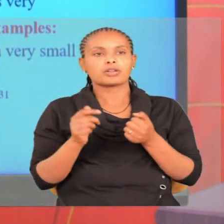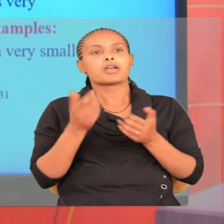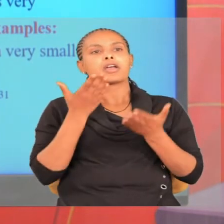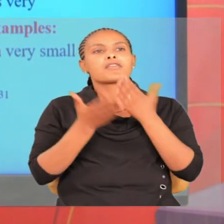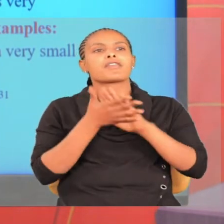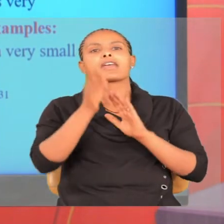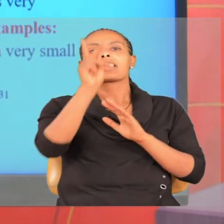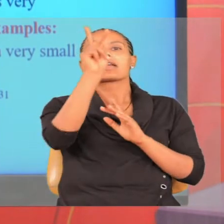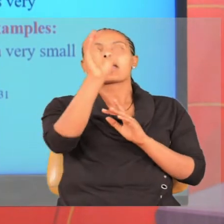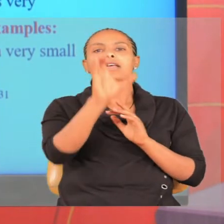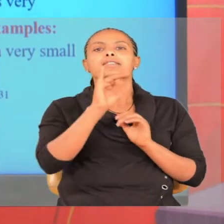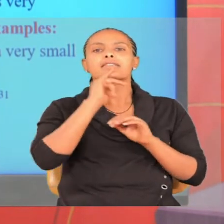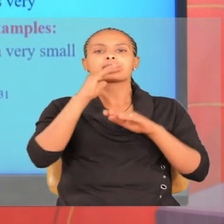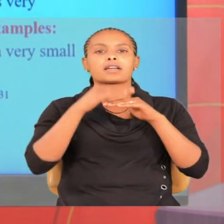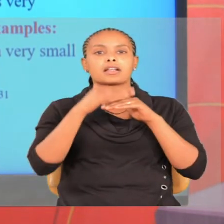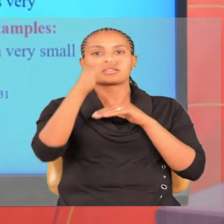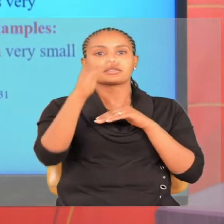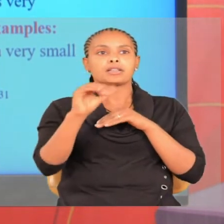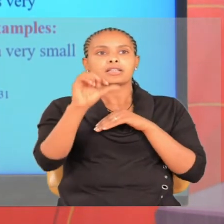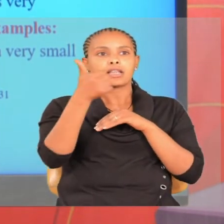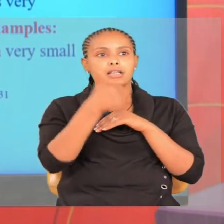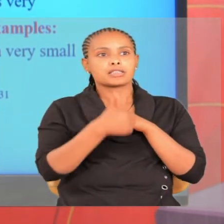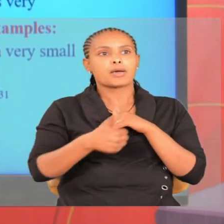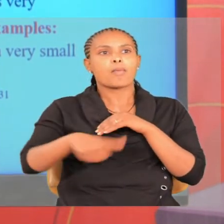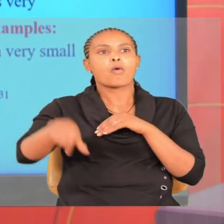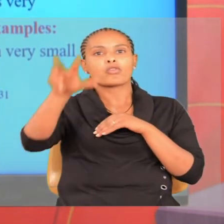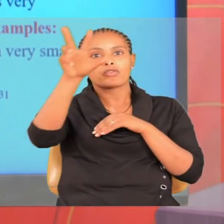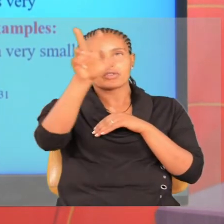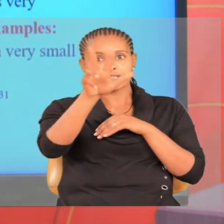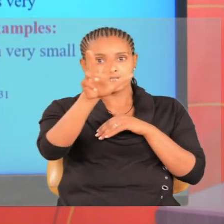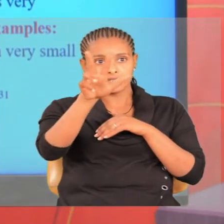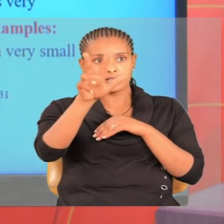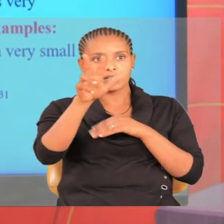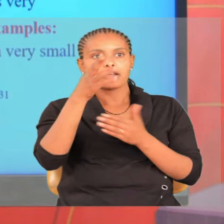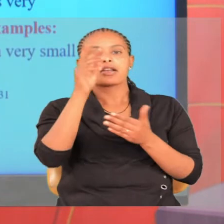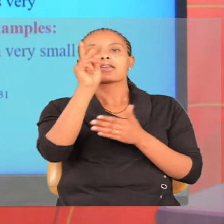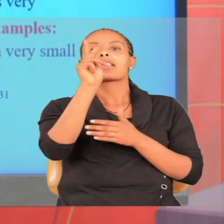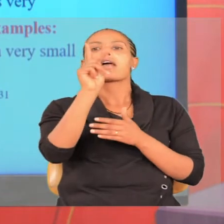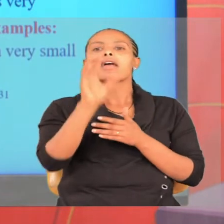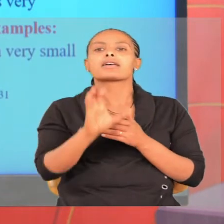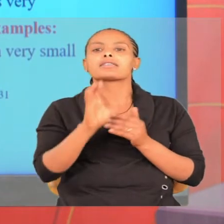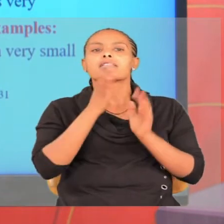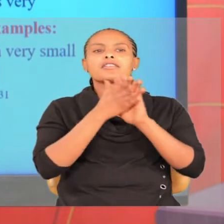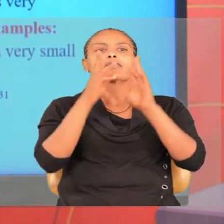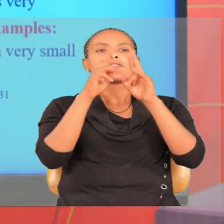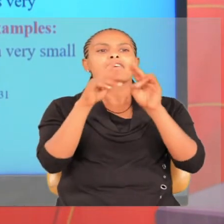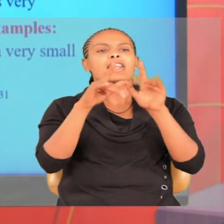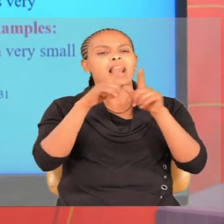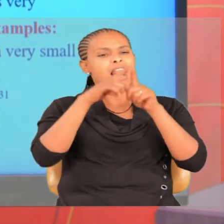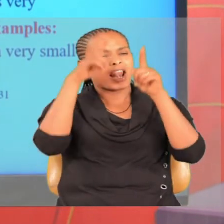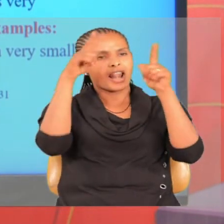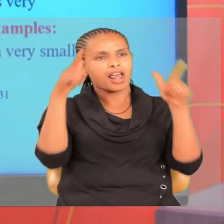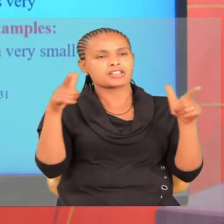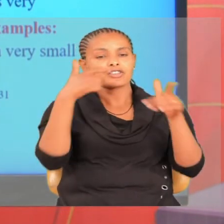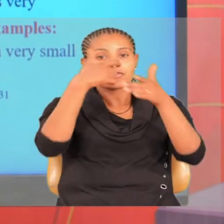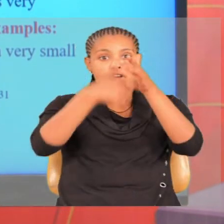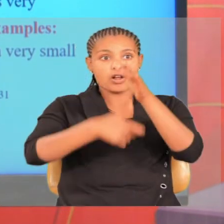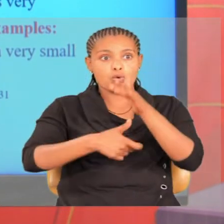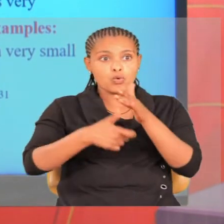If Kc is greater than 10 to the power of 3, if Kc is a very large